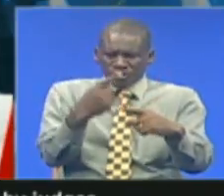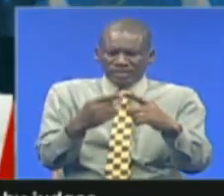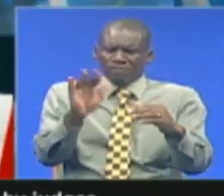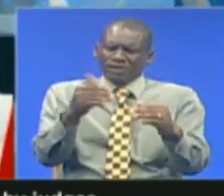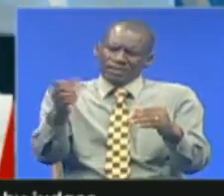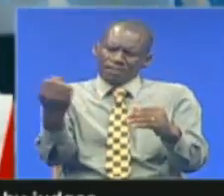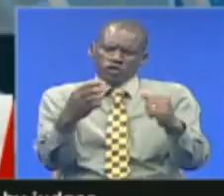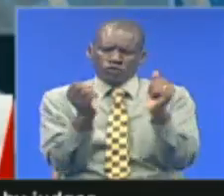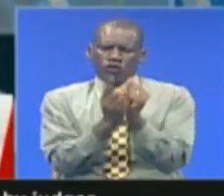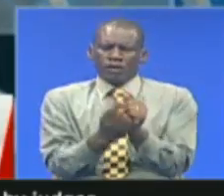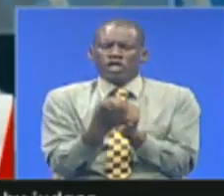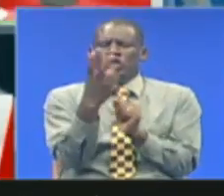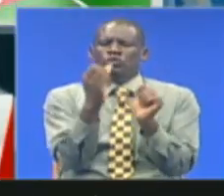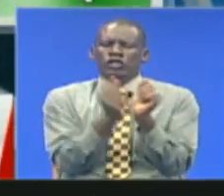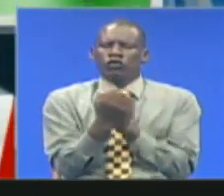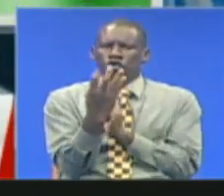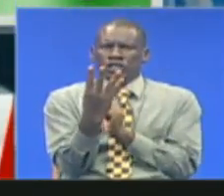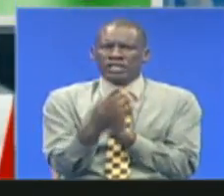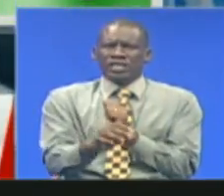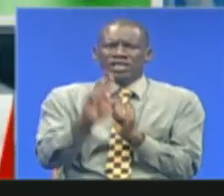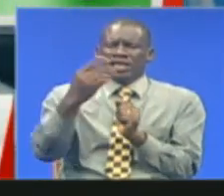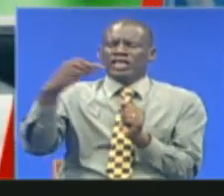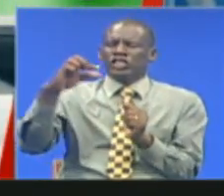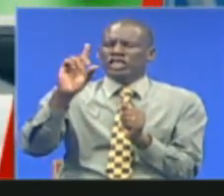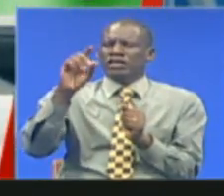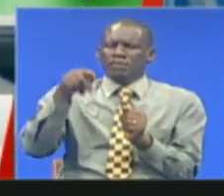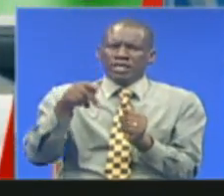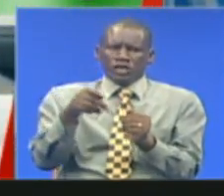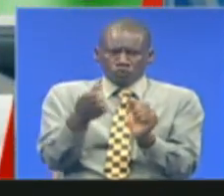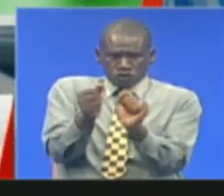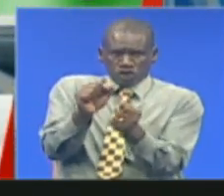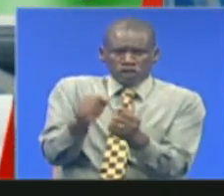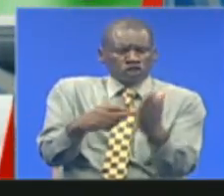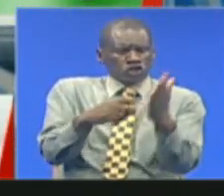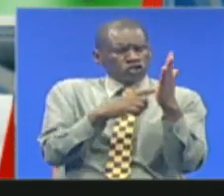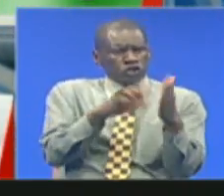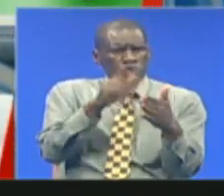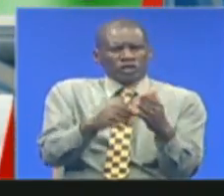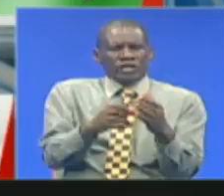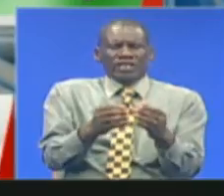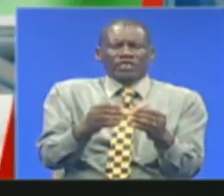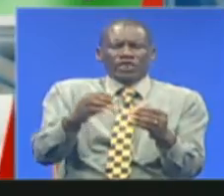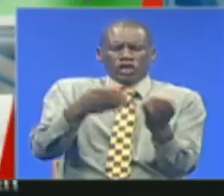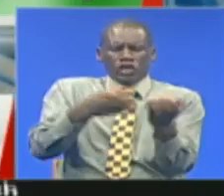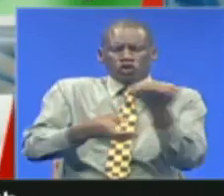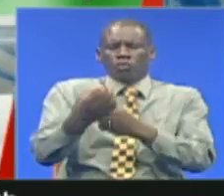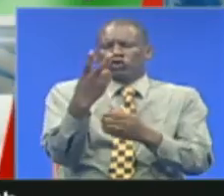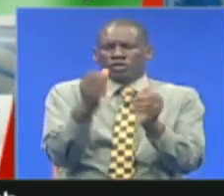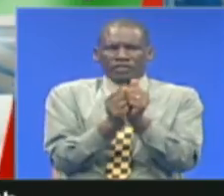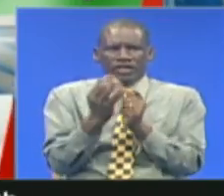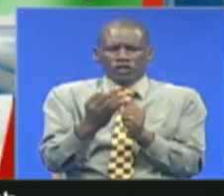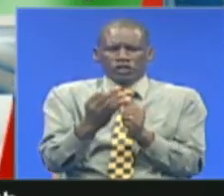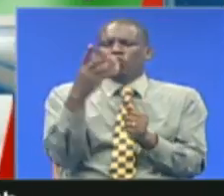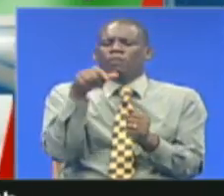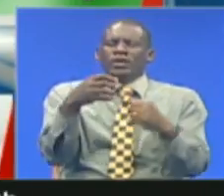November. In 2014, Kenya's GDP was rebased, indicating that the size of the economy in 2013 was